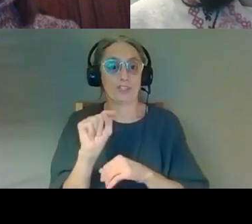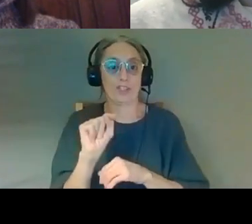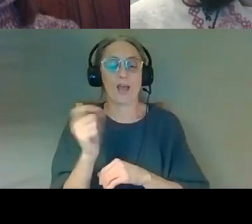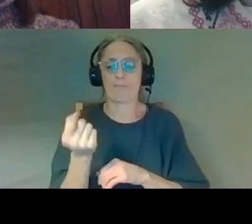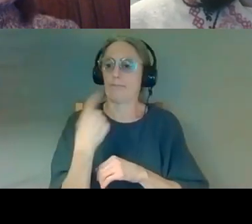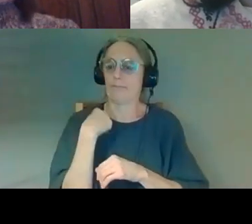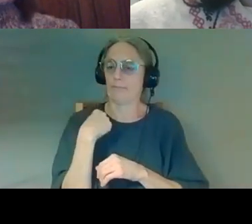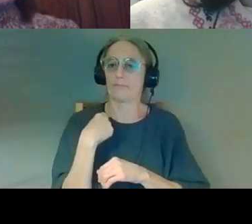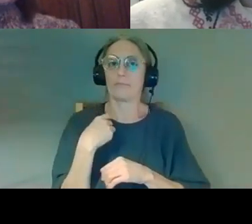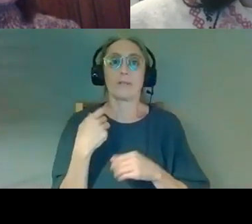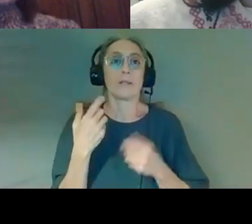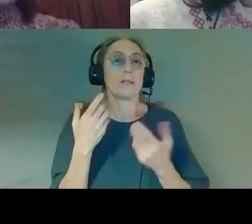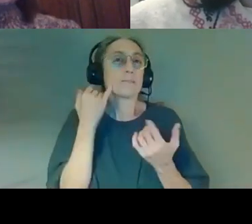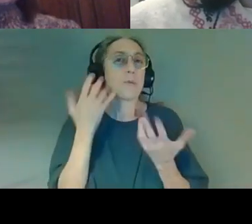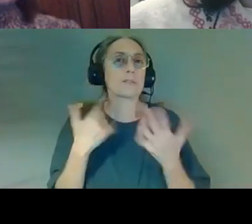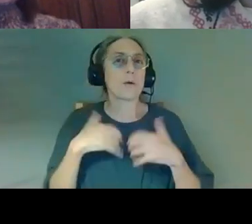pantry?